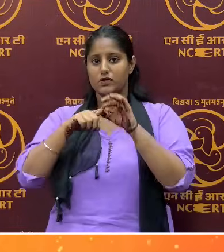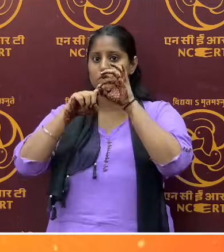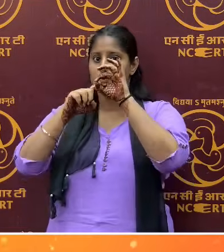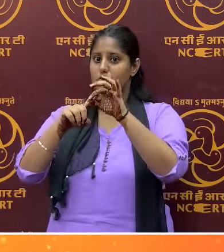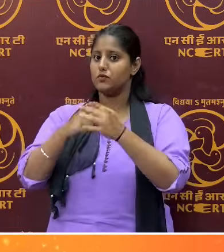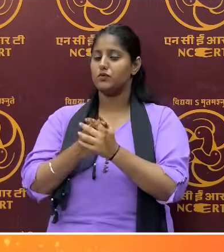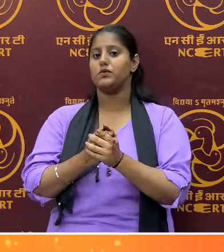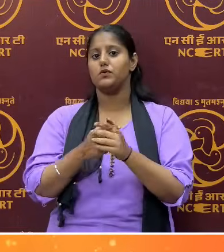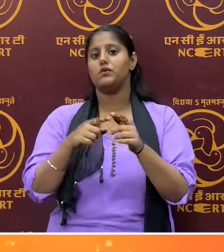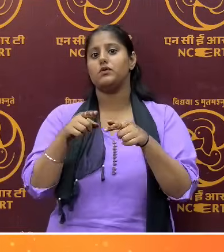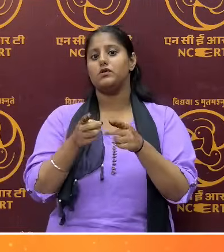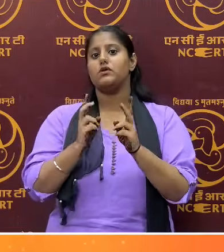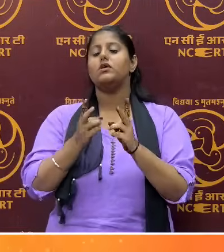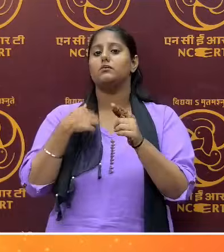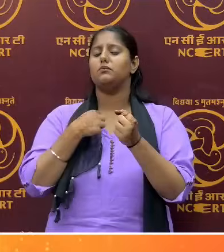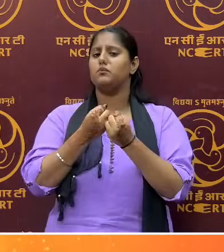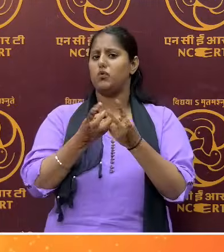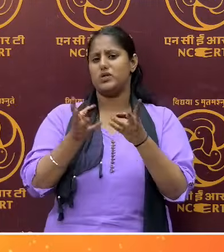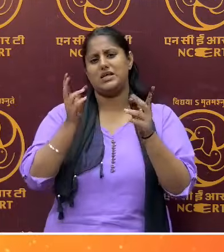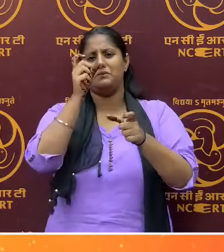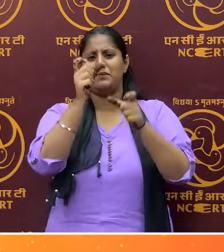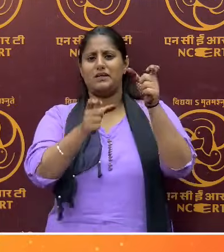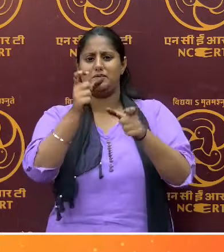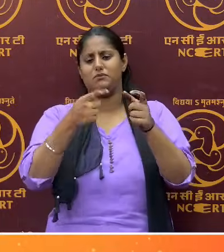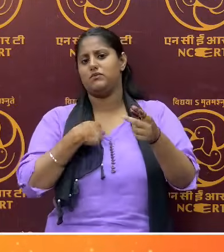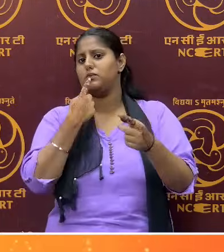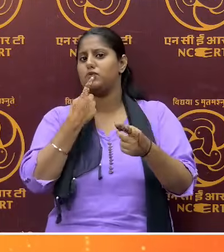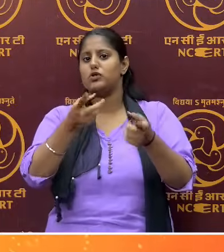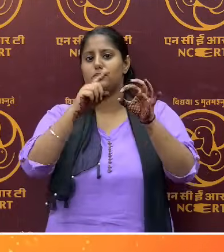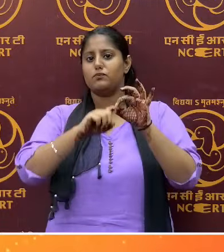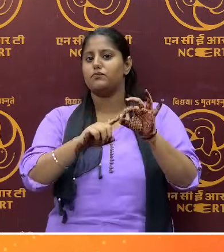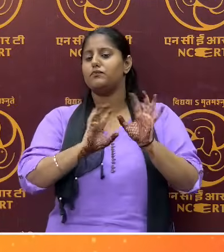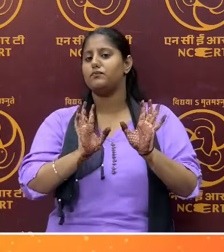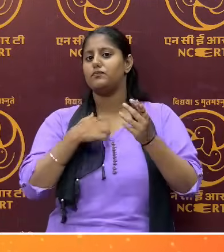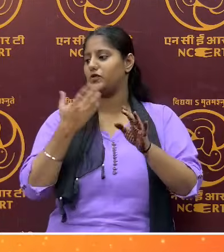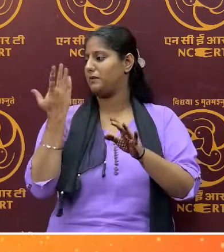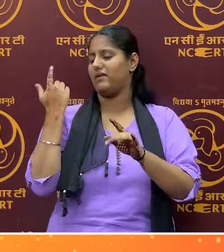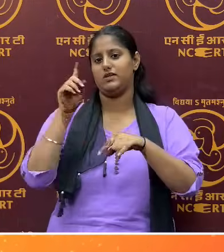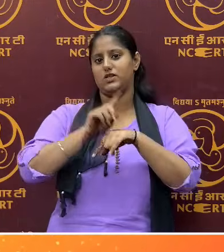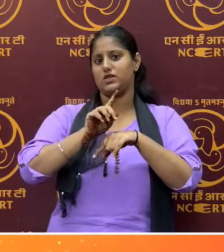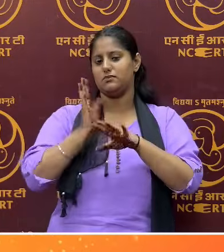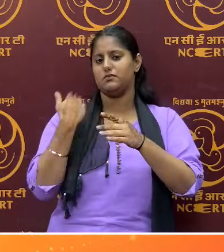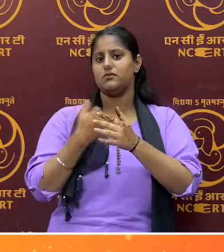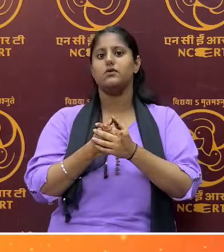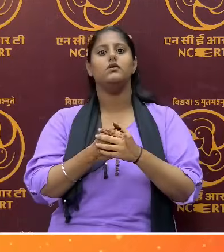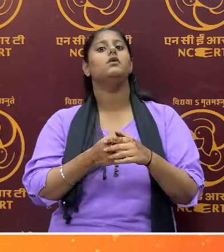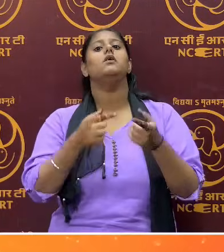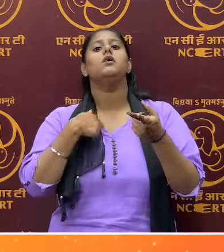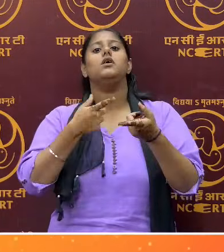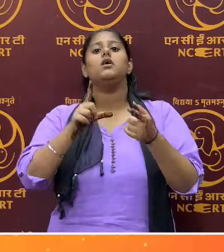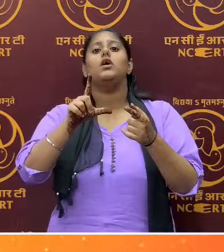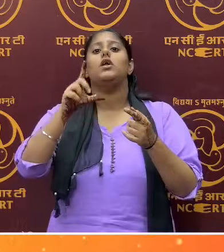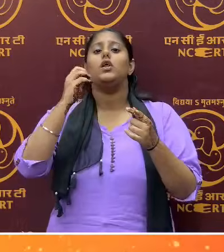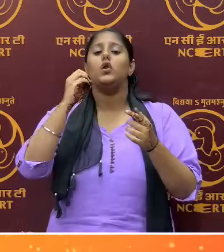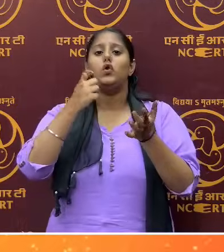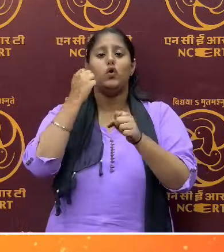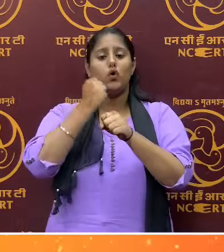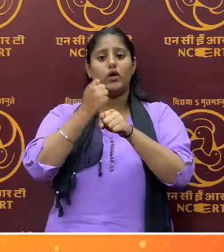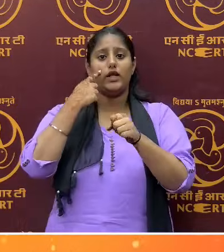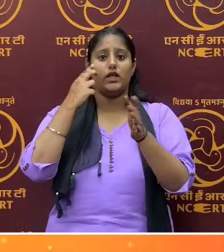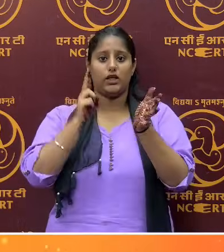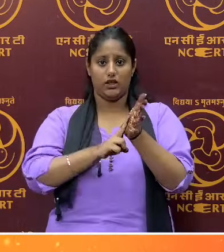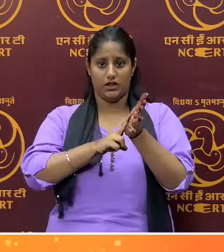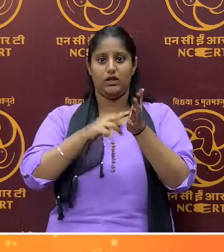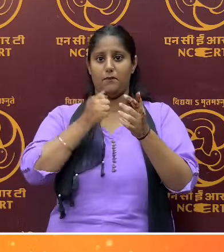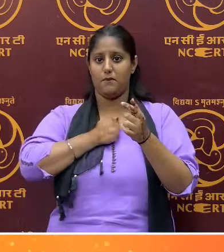common question that has been raised by many viewers of ours during the previous sessions, and that is login via Meri Pehchaan. They're facing a lot